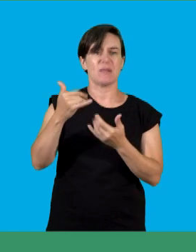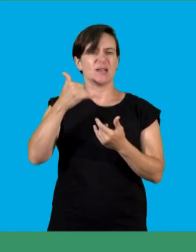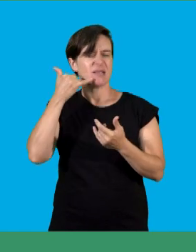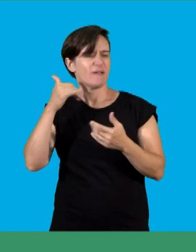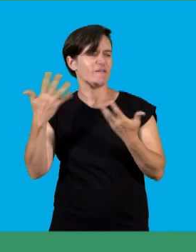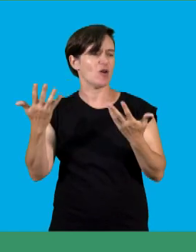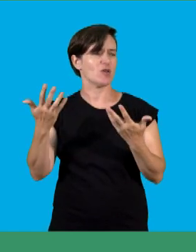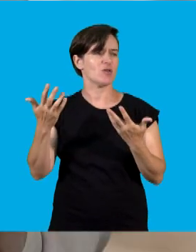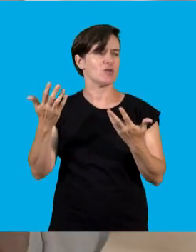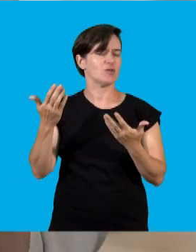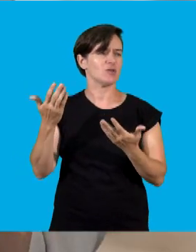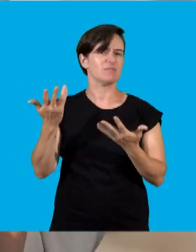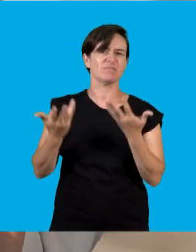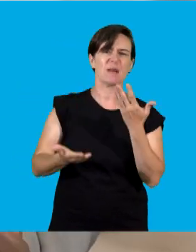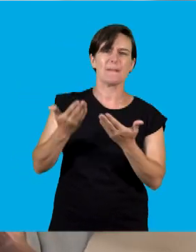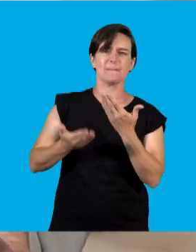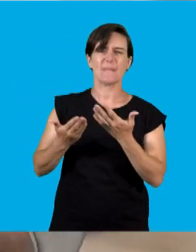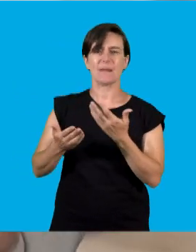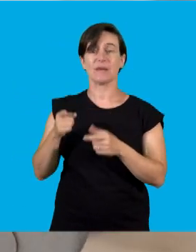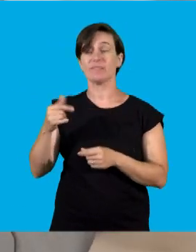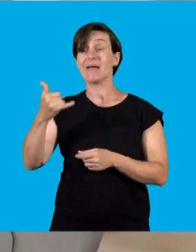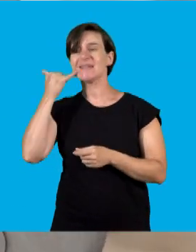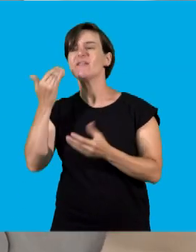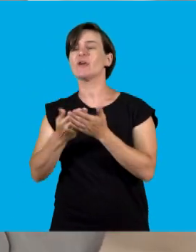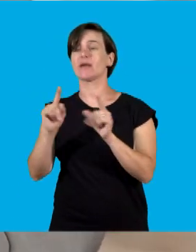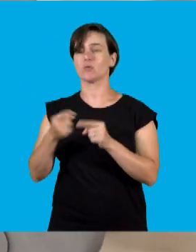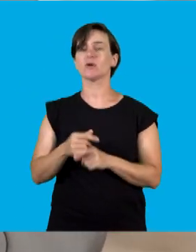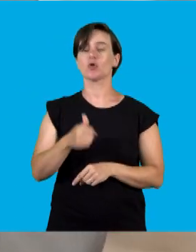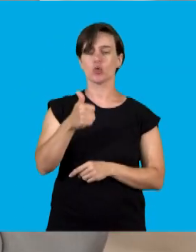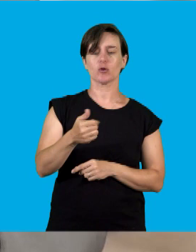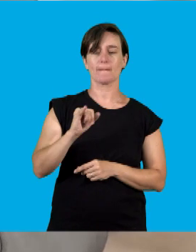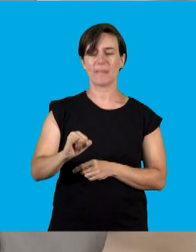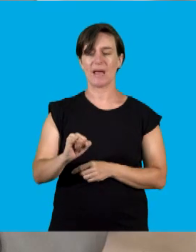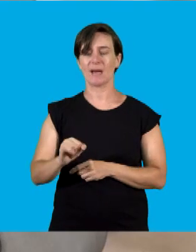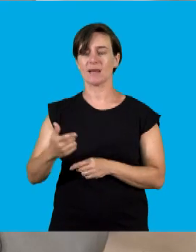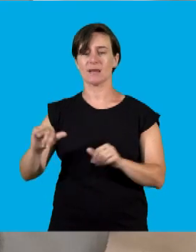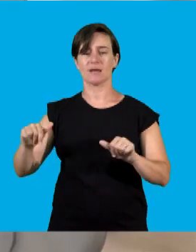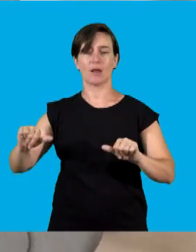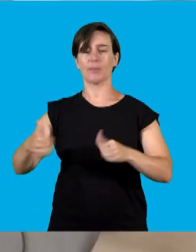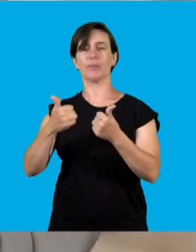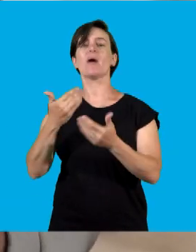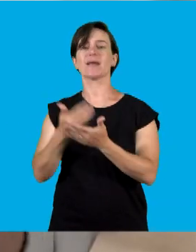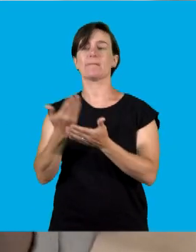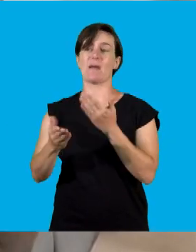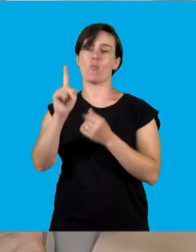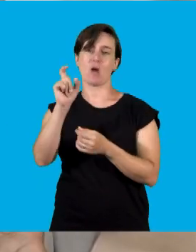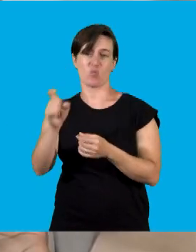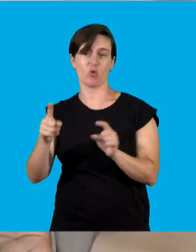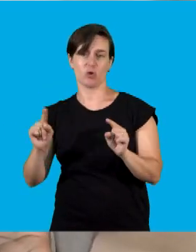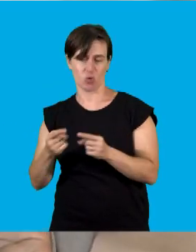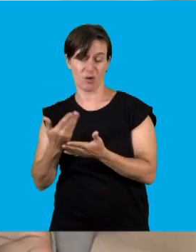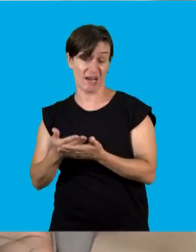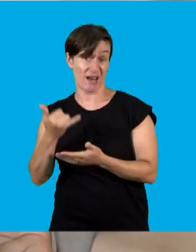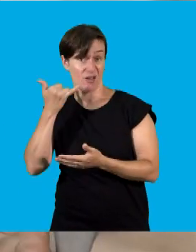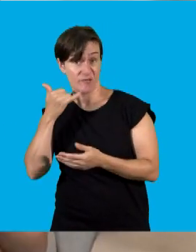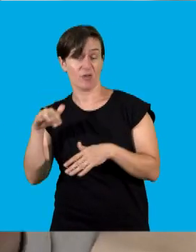or no, rate us from excellent to good to average to poor. It's up to you, then you're rating us. It's also an